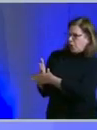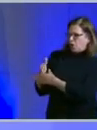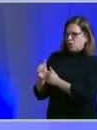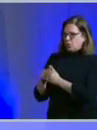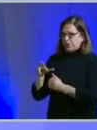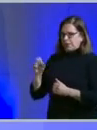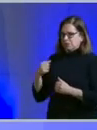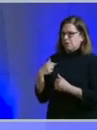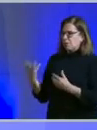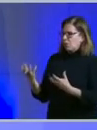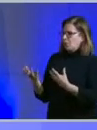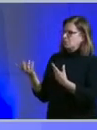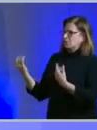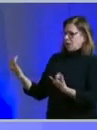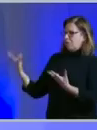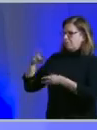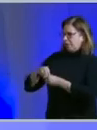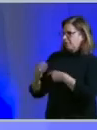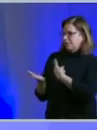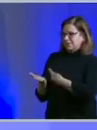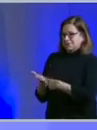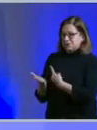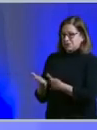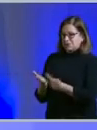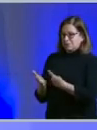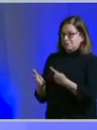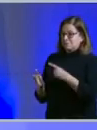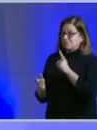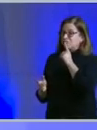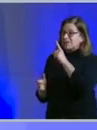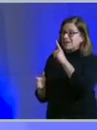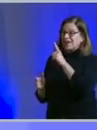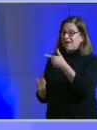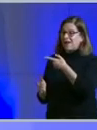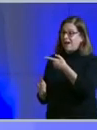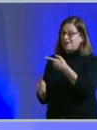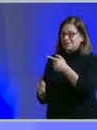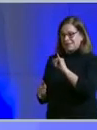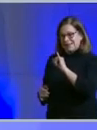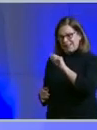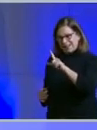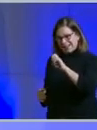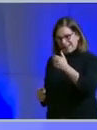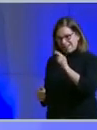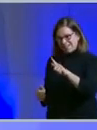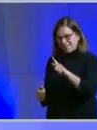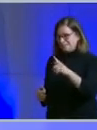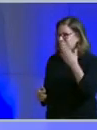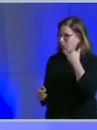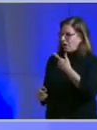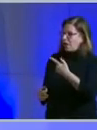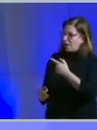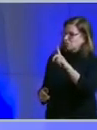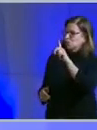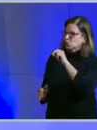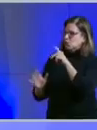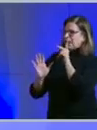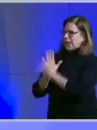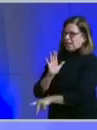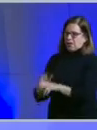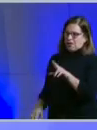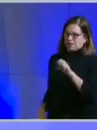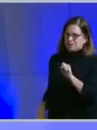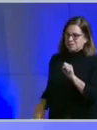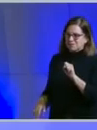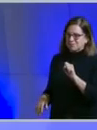time. Illegal firearms are killing us. We are going to continue our efforts to get illegal firearms out